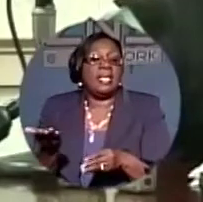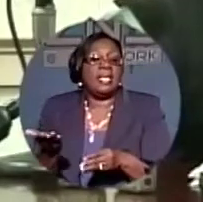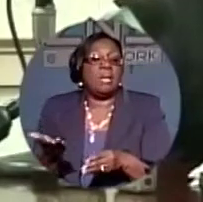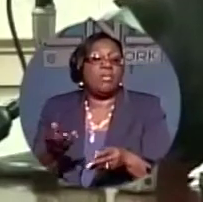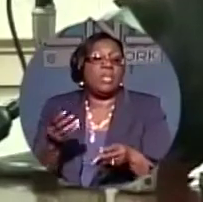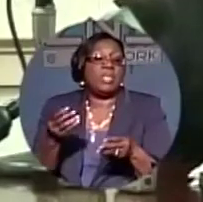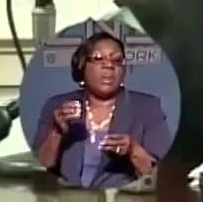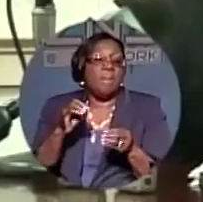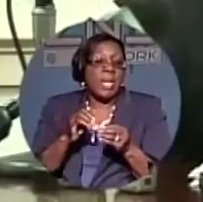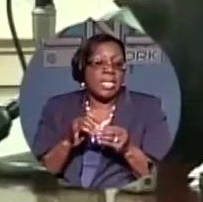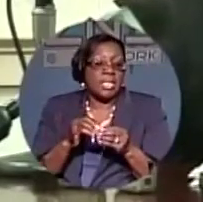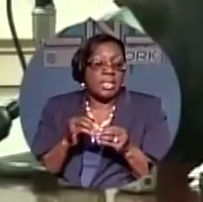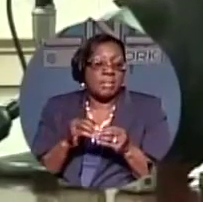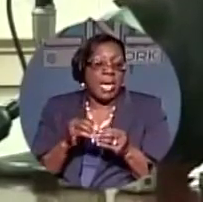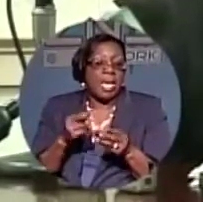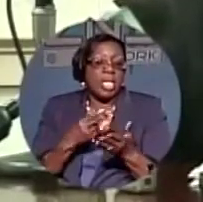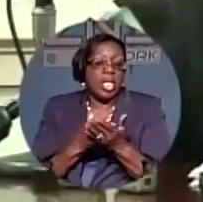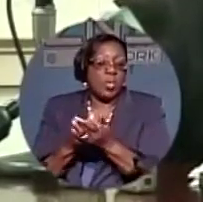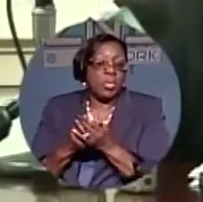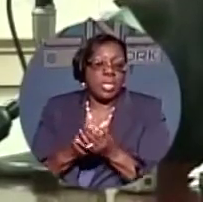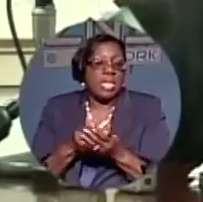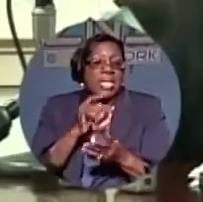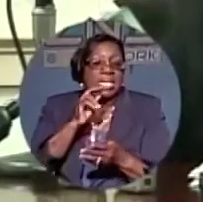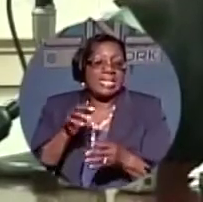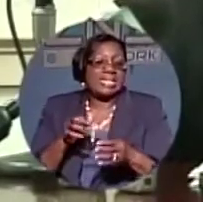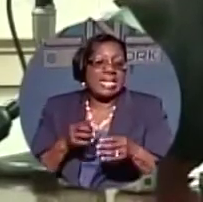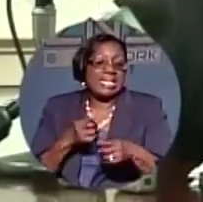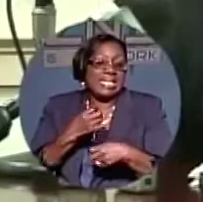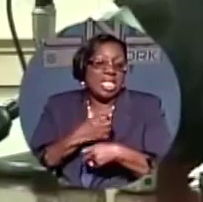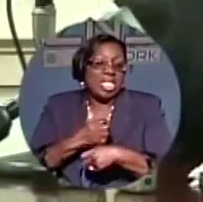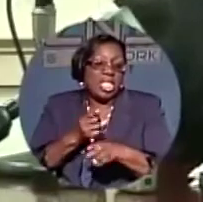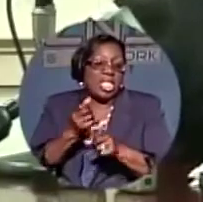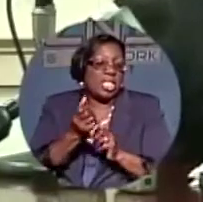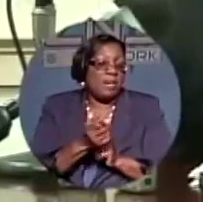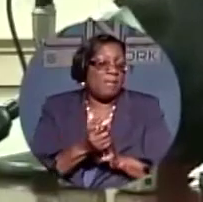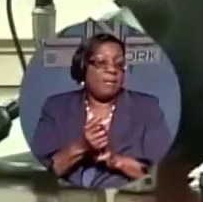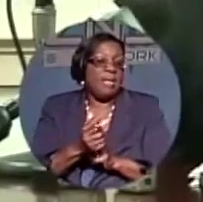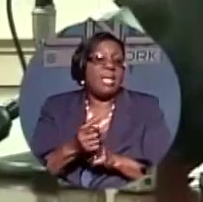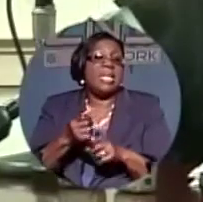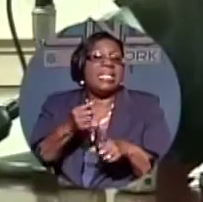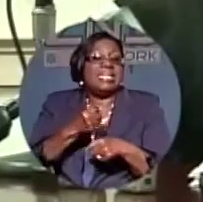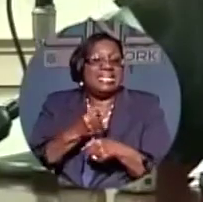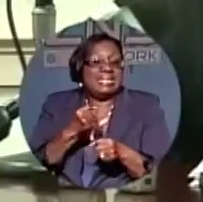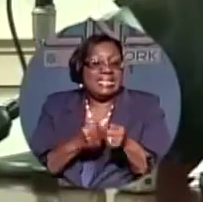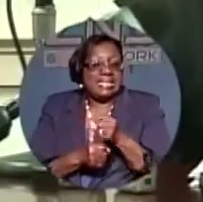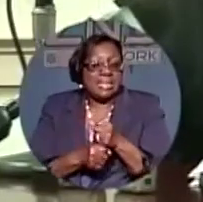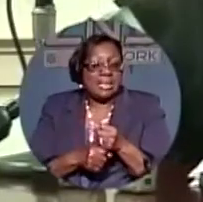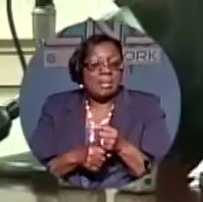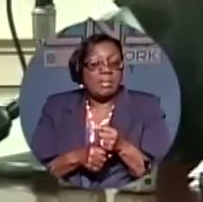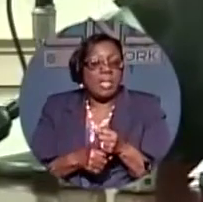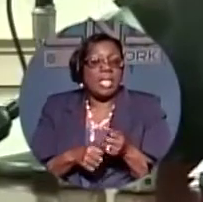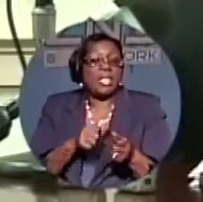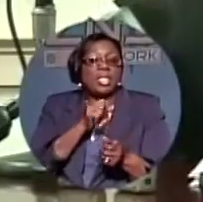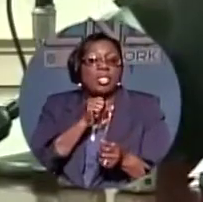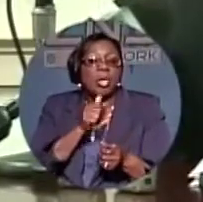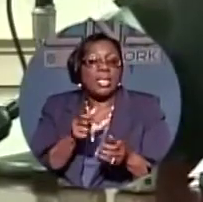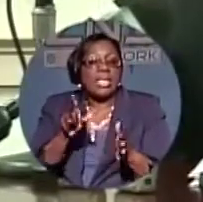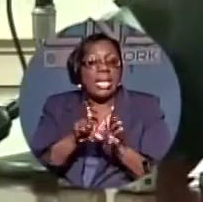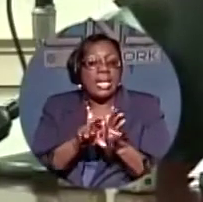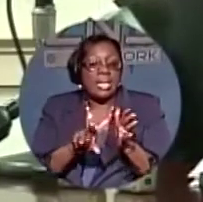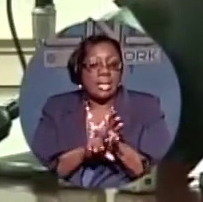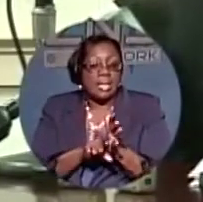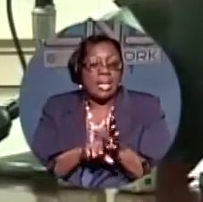was that the shift system was illegal. That never came up in any discussions with myself nor the Prime